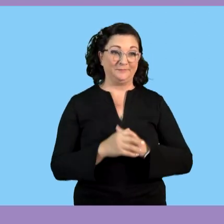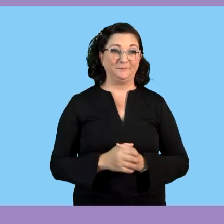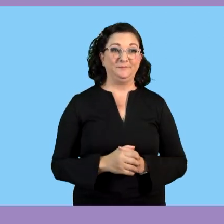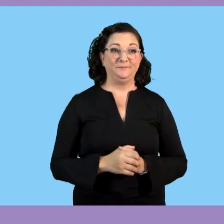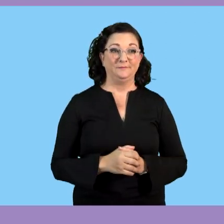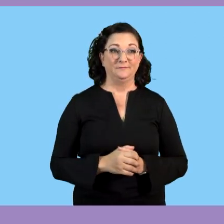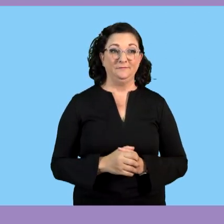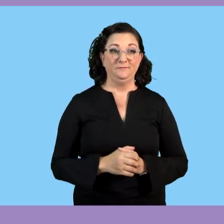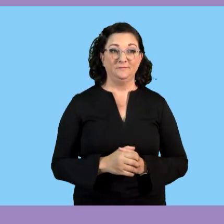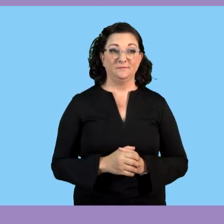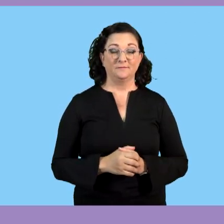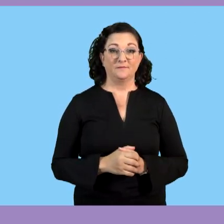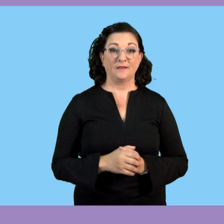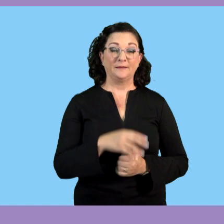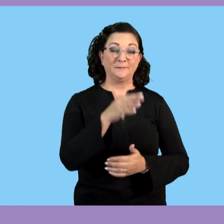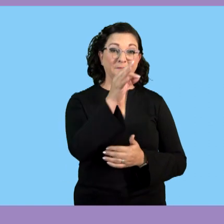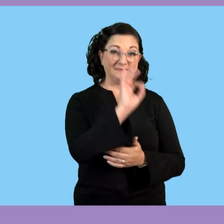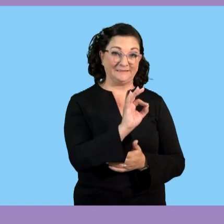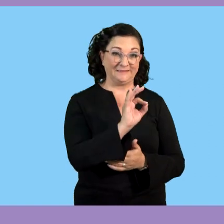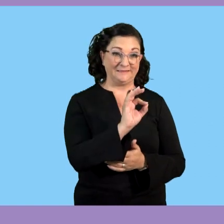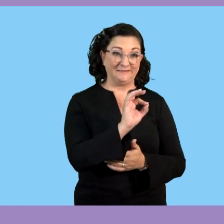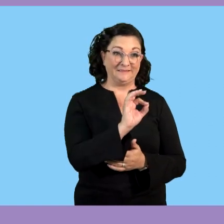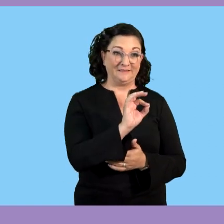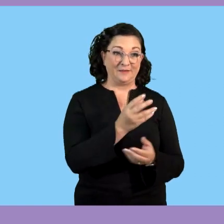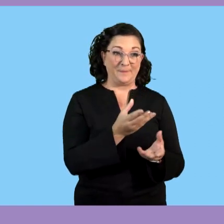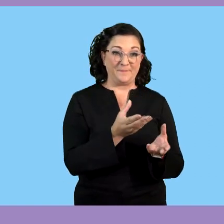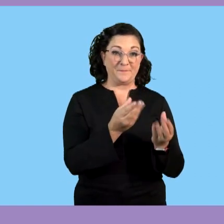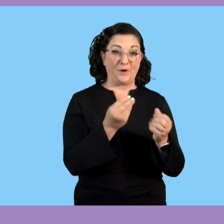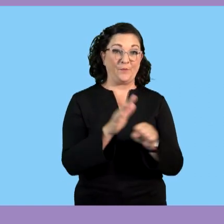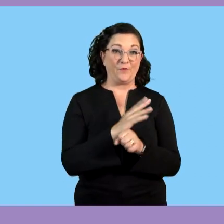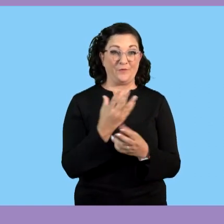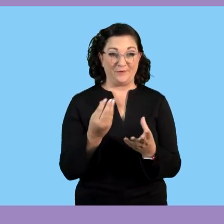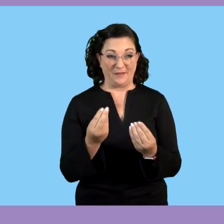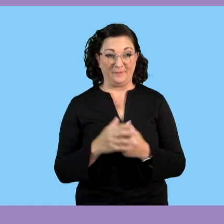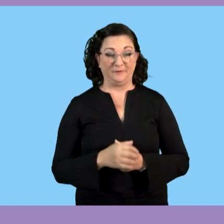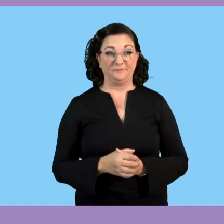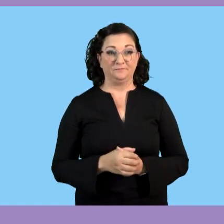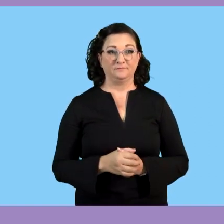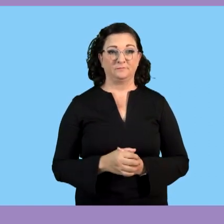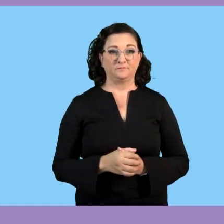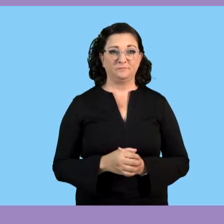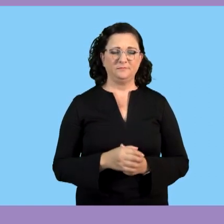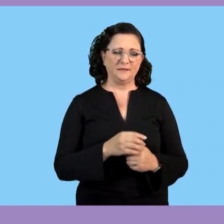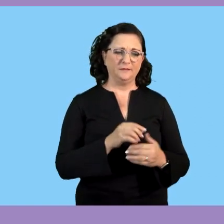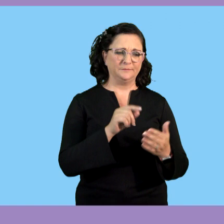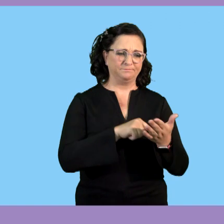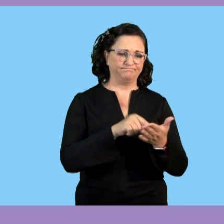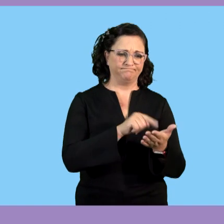2. Find percentages of whole numbers. 3. Calculate the percentage of a whole